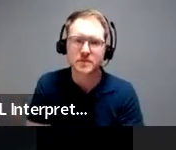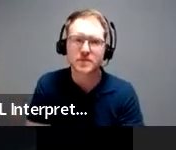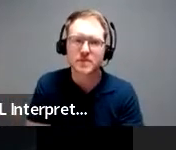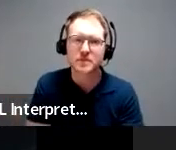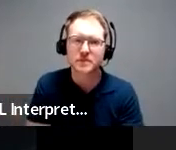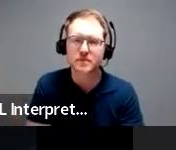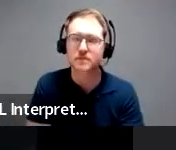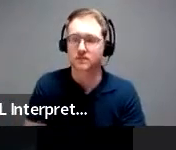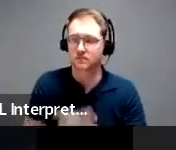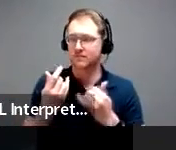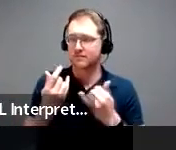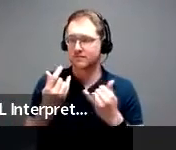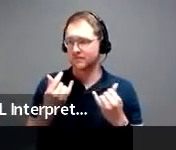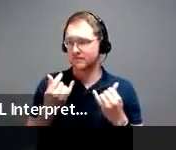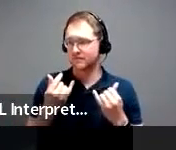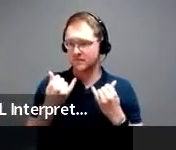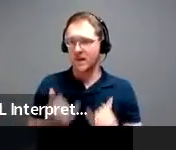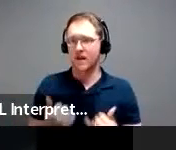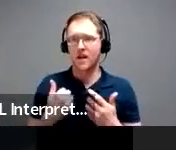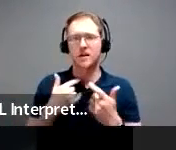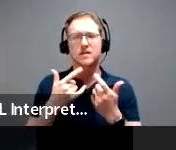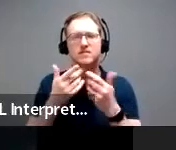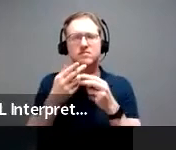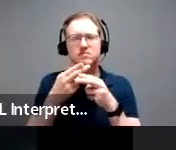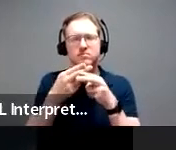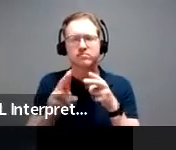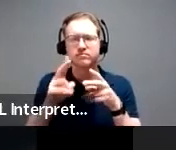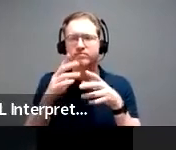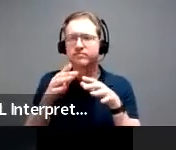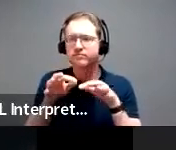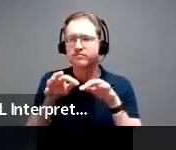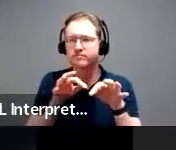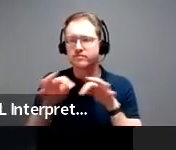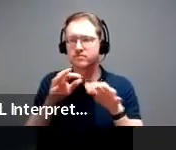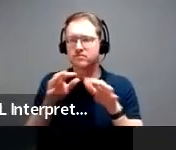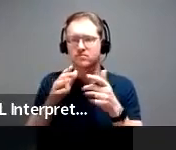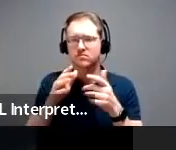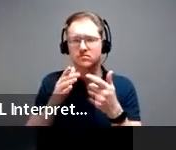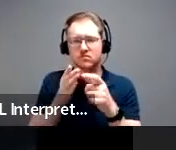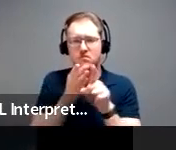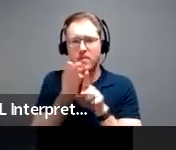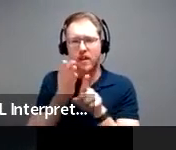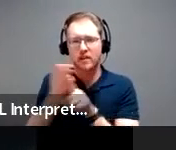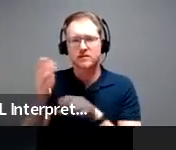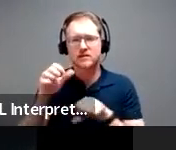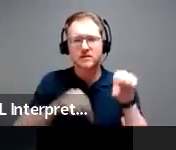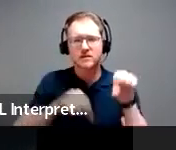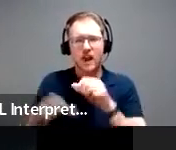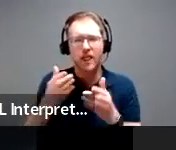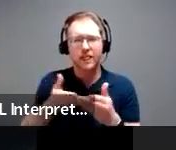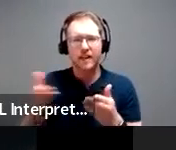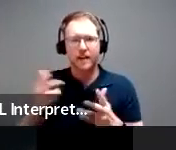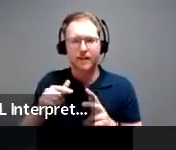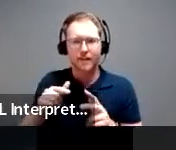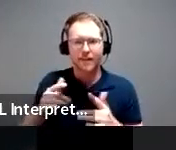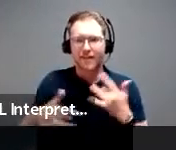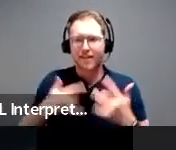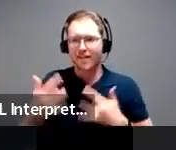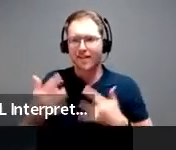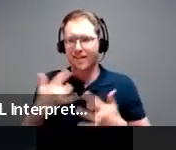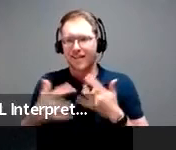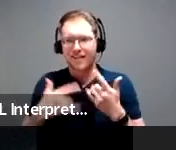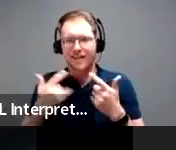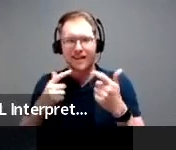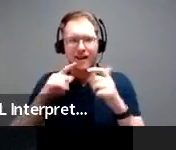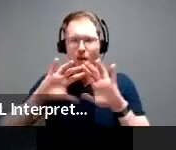Well, now I'm going to give you a brief tour of some of the main science cases that have excited the international